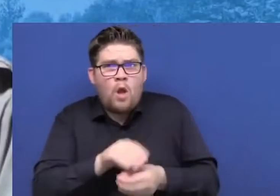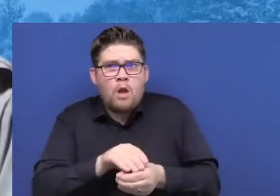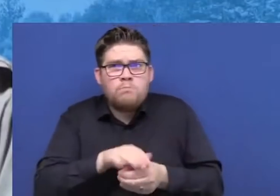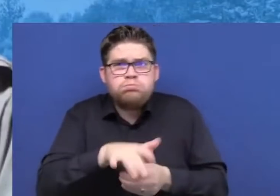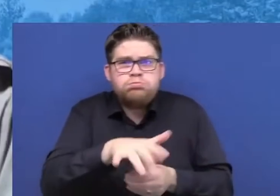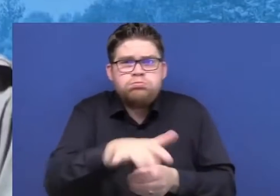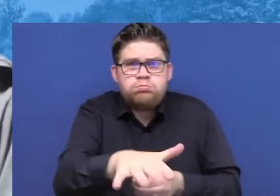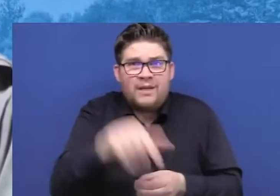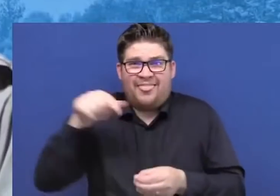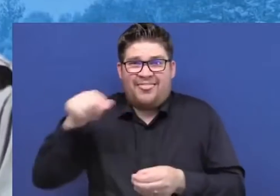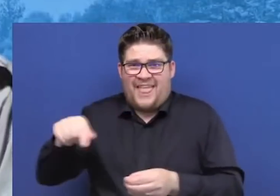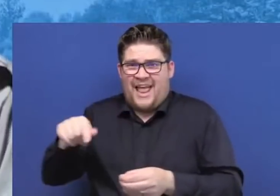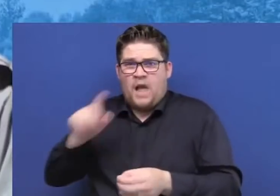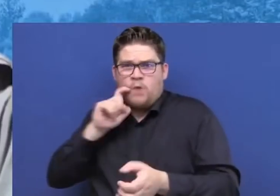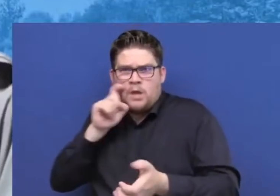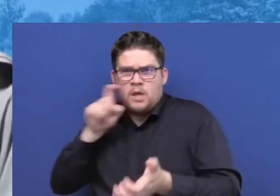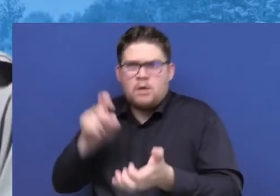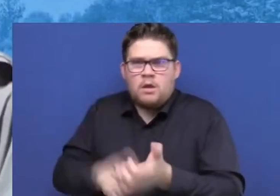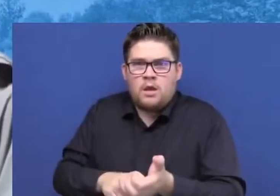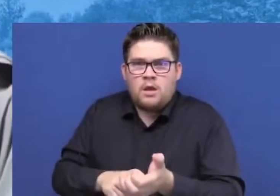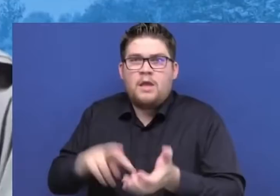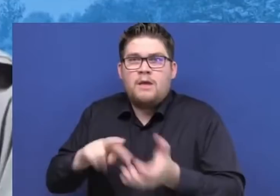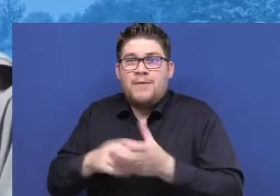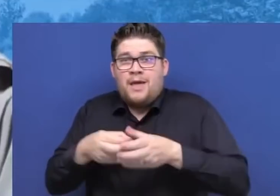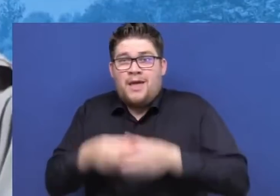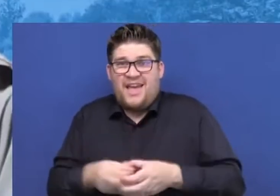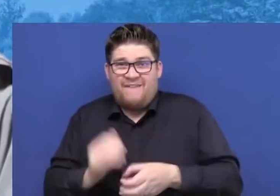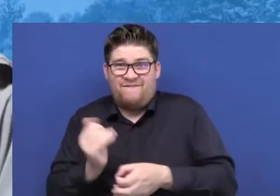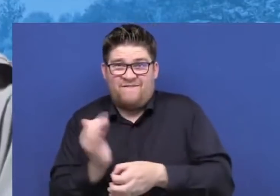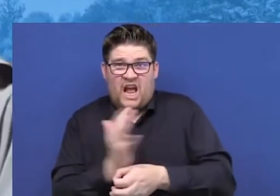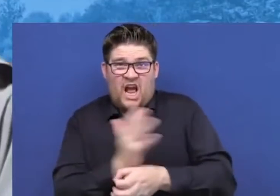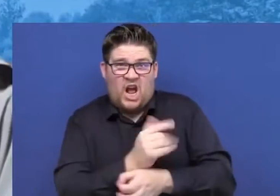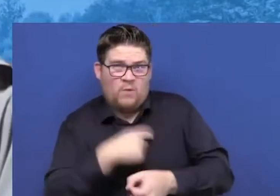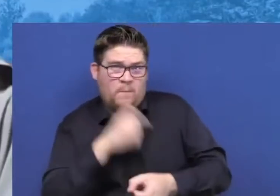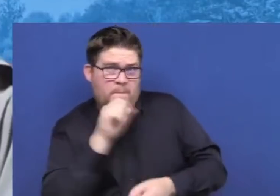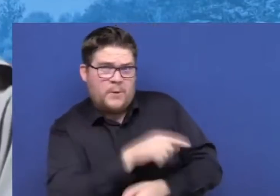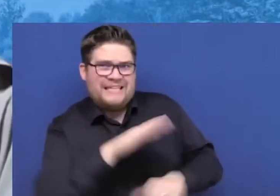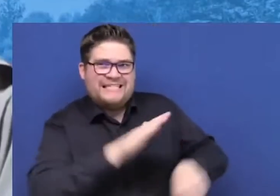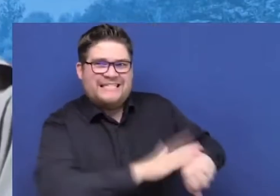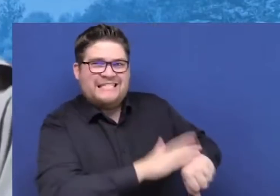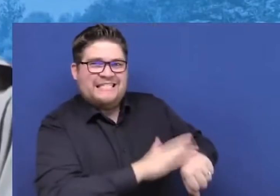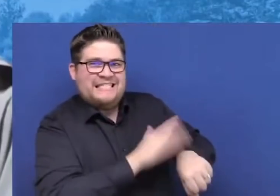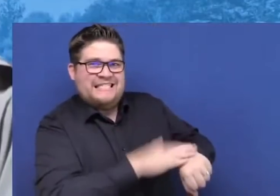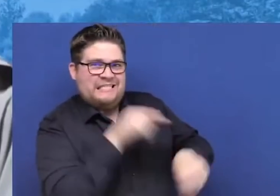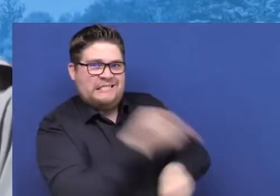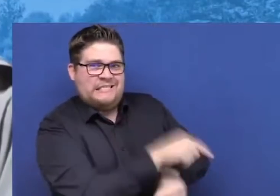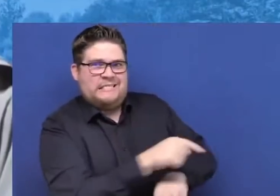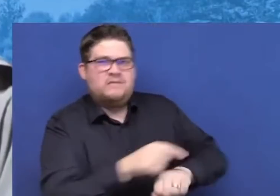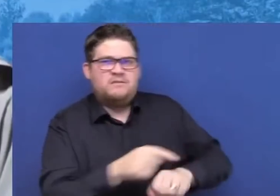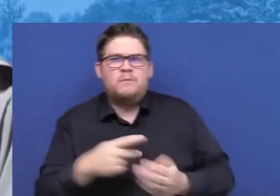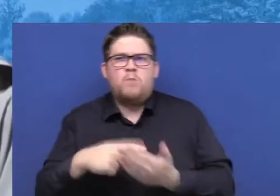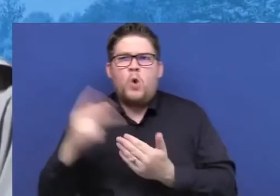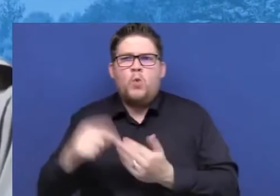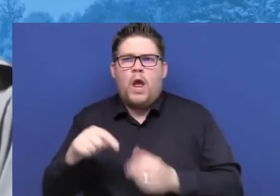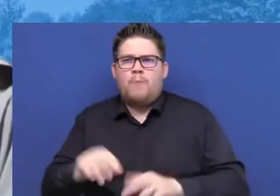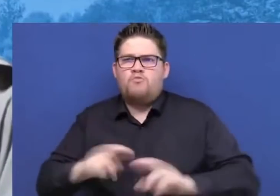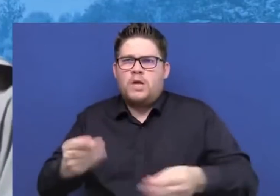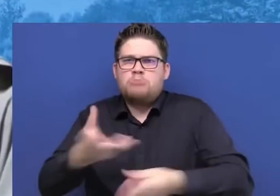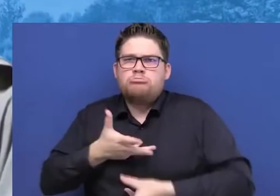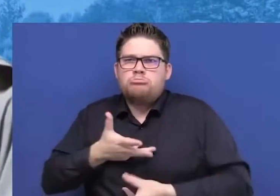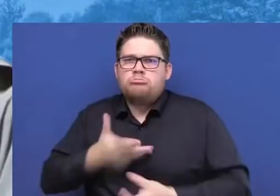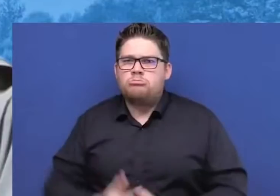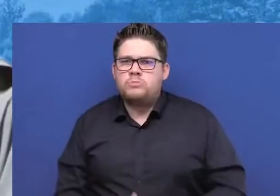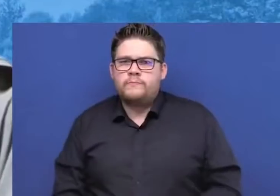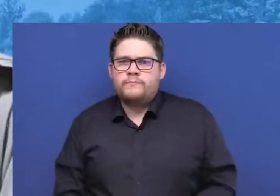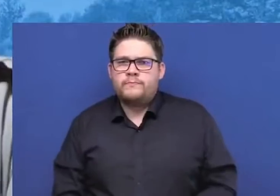around evacuation orders and alerts. Could we be doing more? I think with that program in